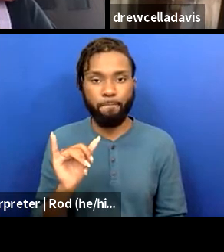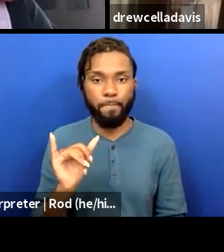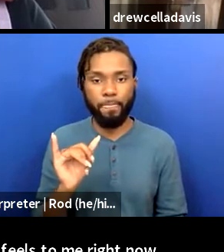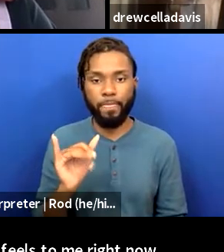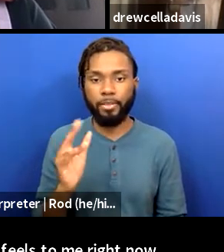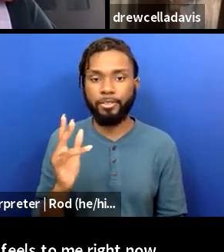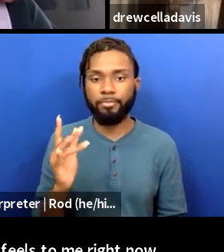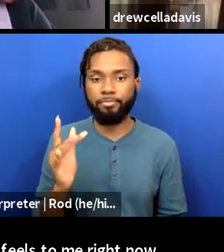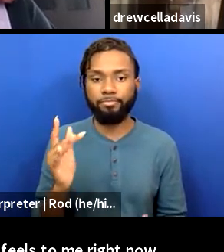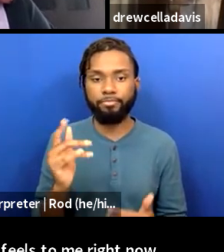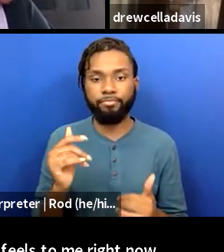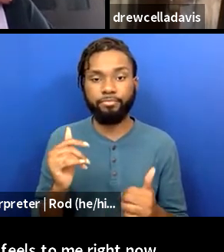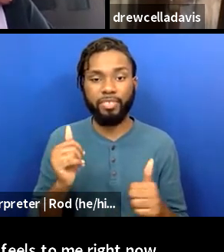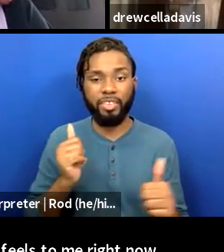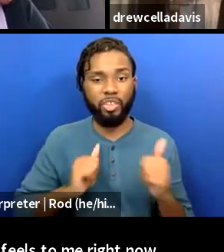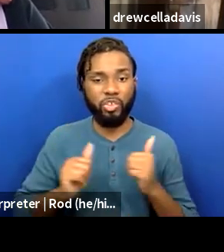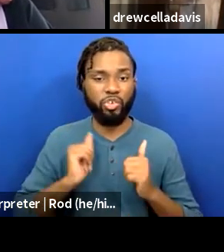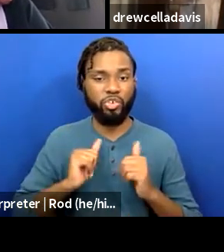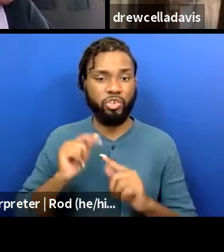theaters have been,